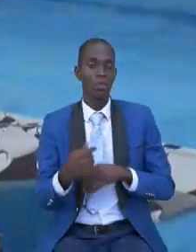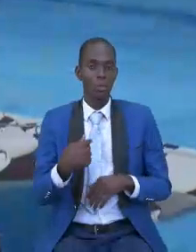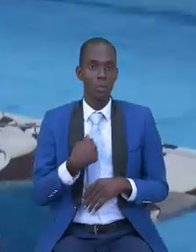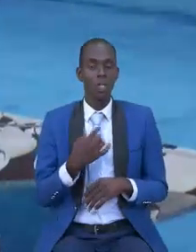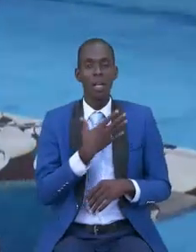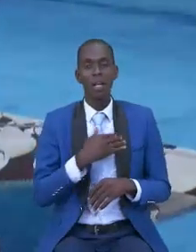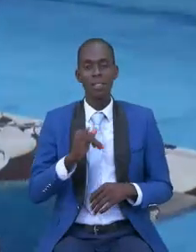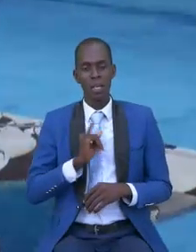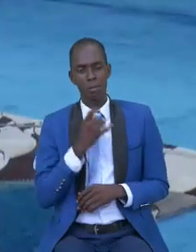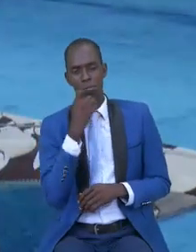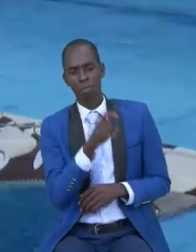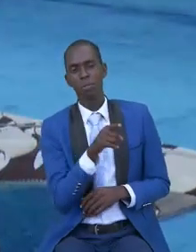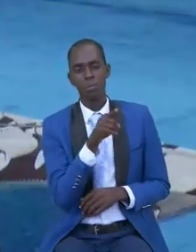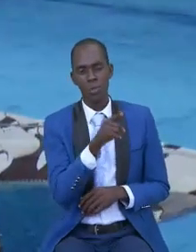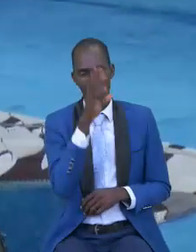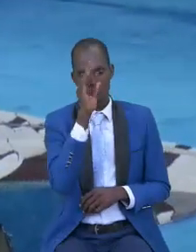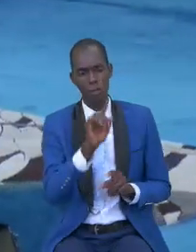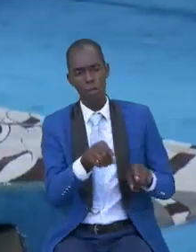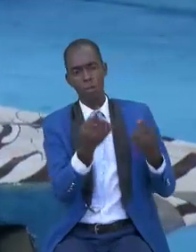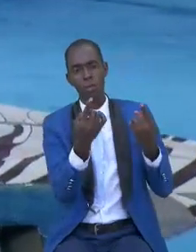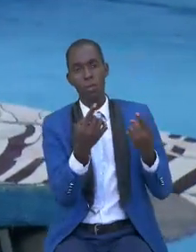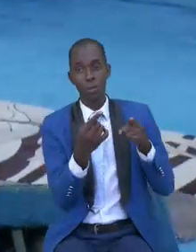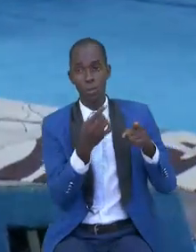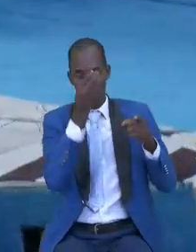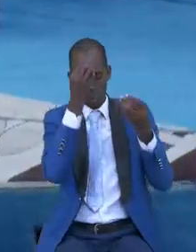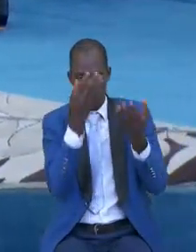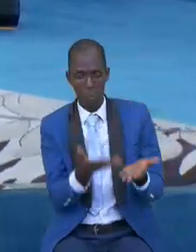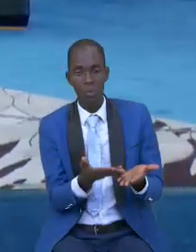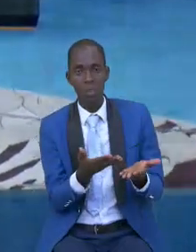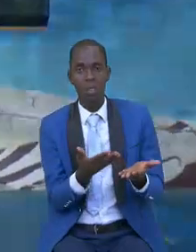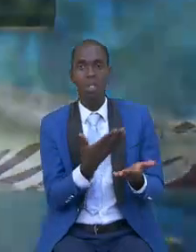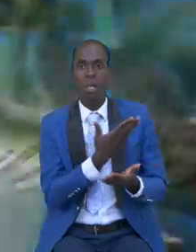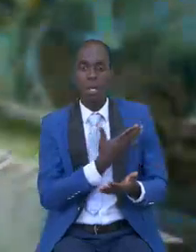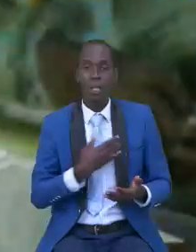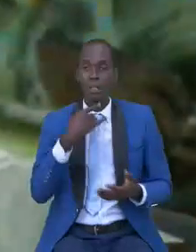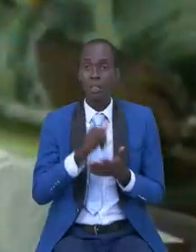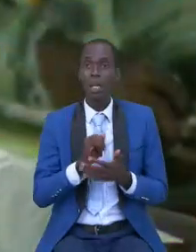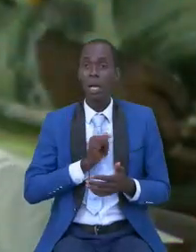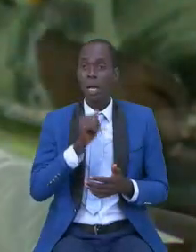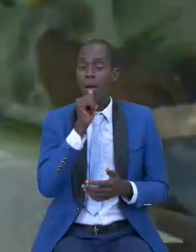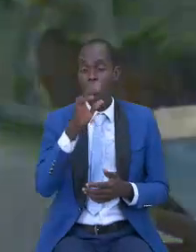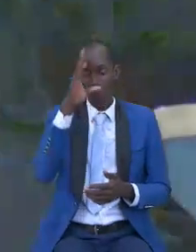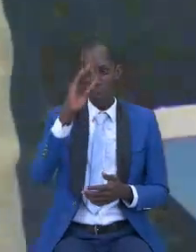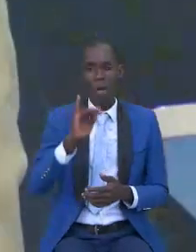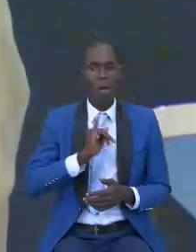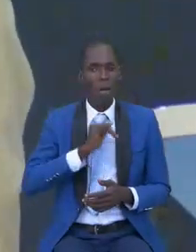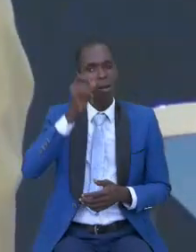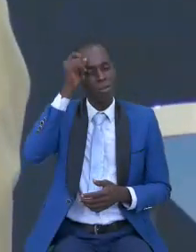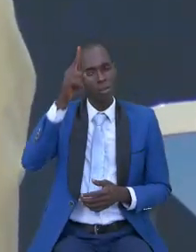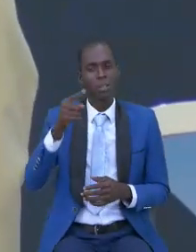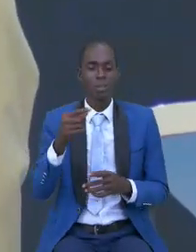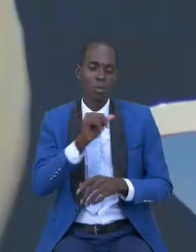to this man, go. And he goeth. He said, I'm a man, I understand